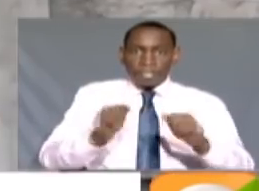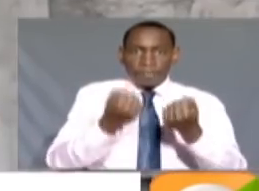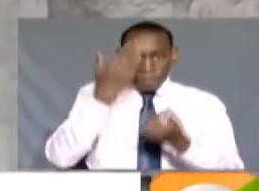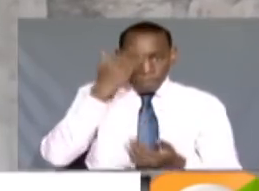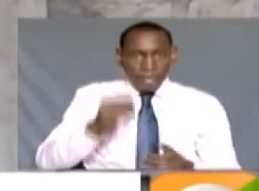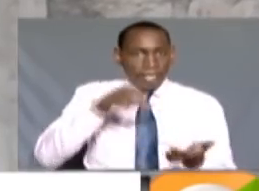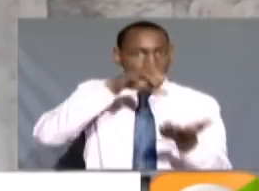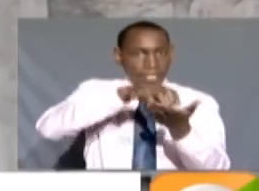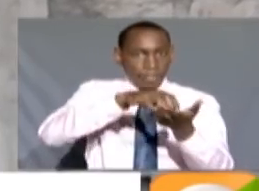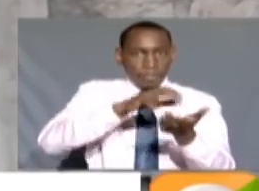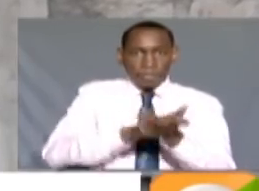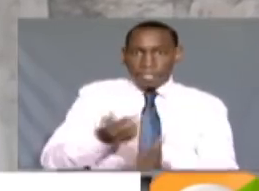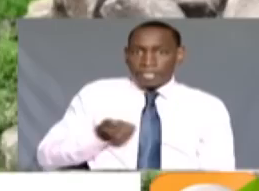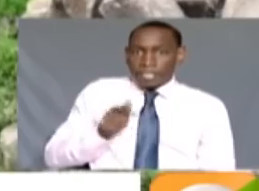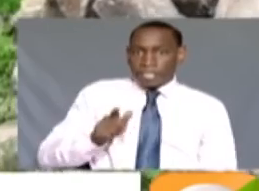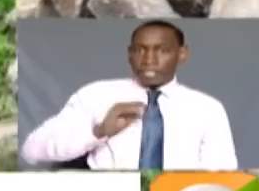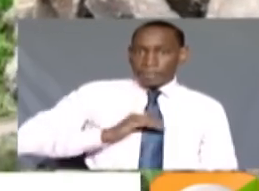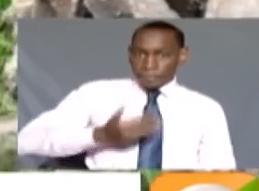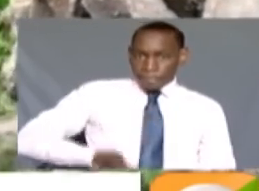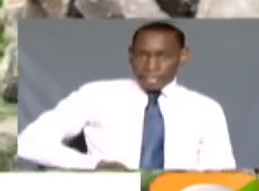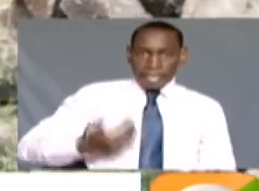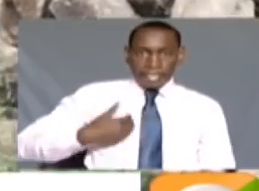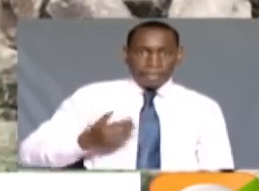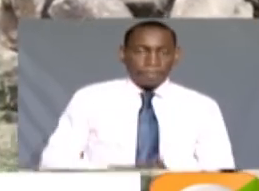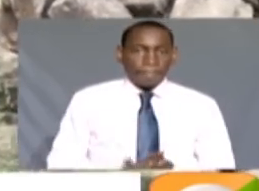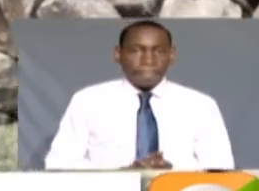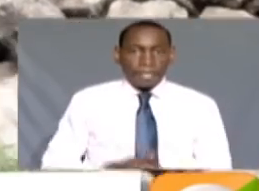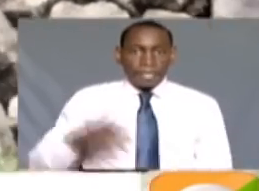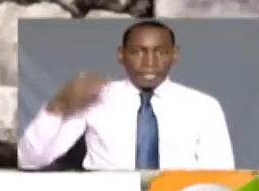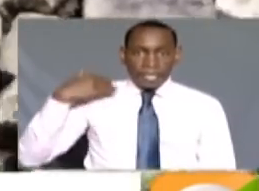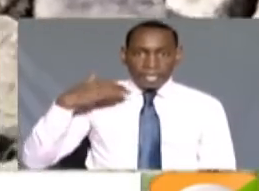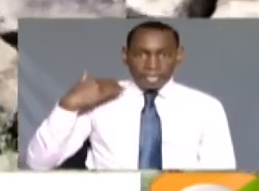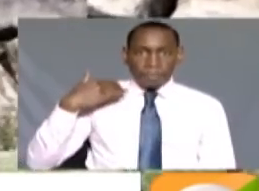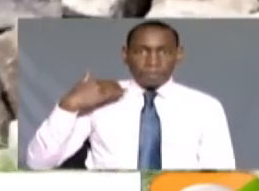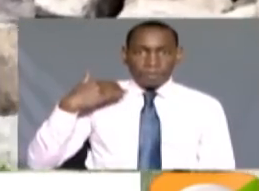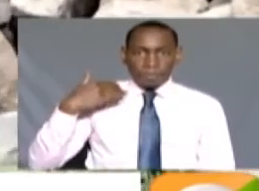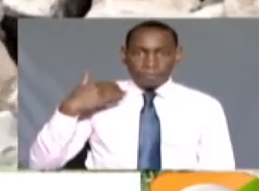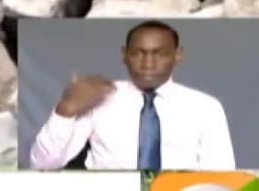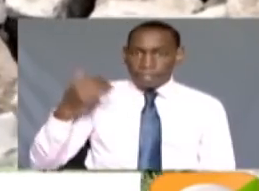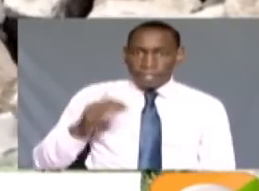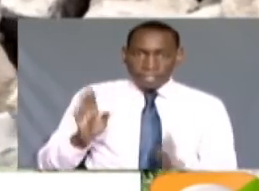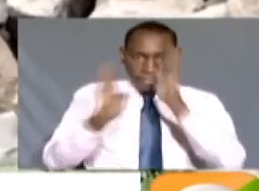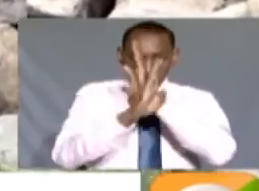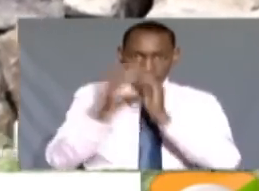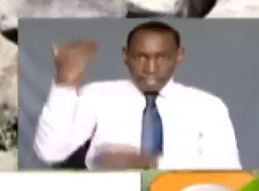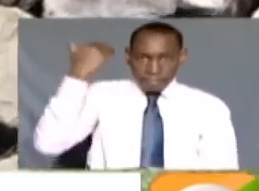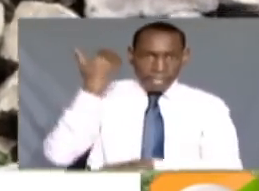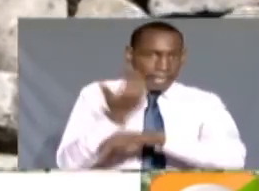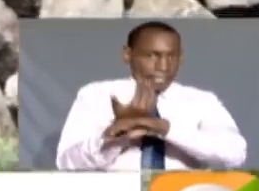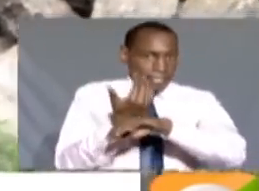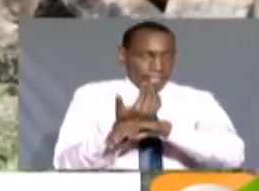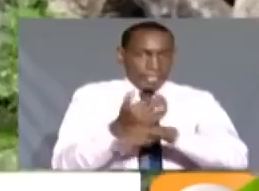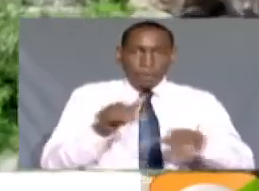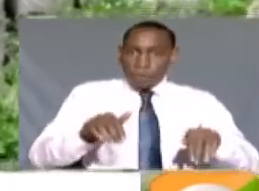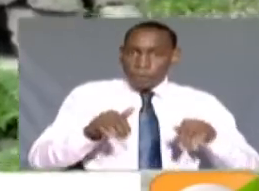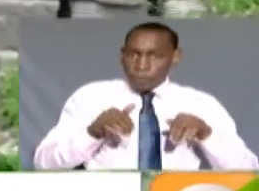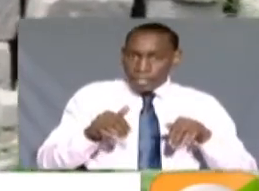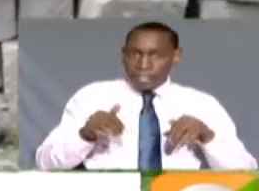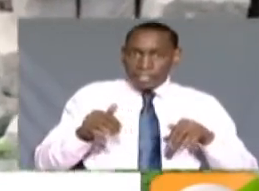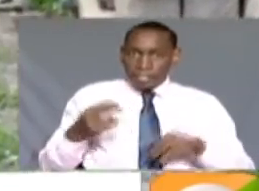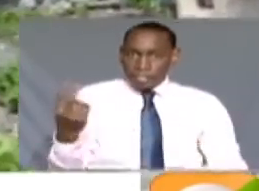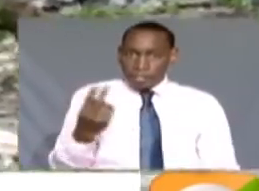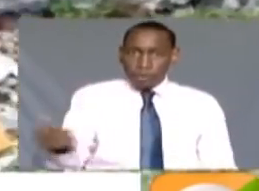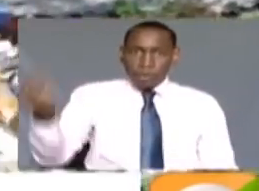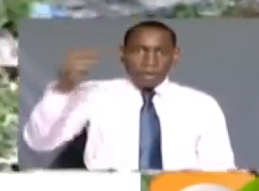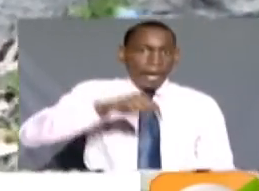of her status. She is pregnant. It is said that the attackers had taken cover behind this heap of stones, waiting on their